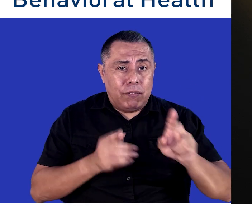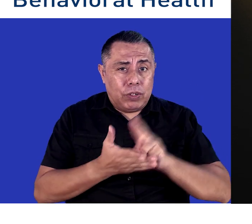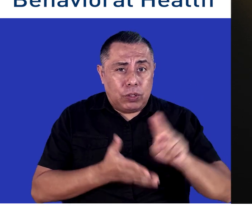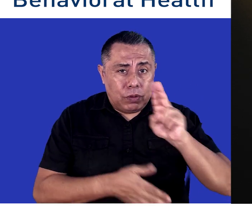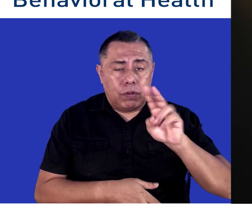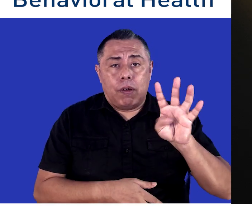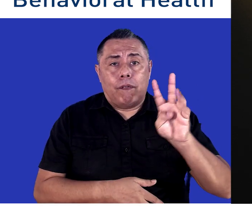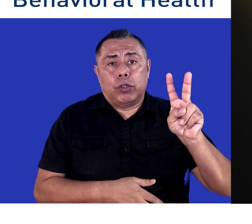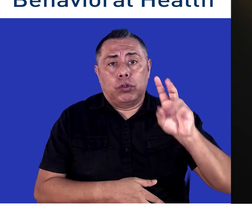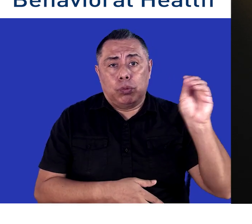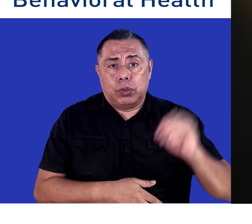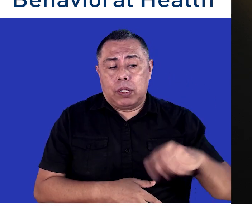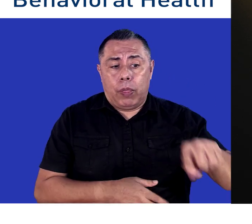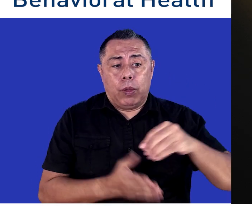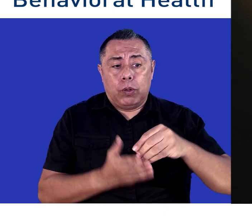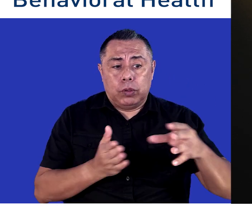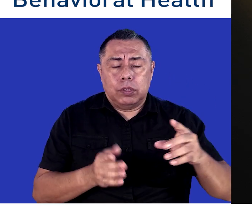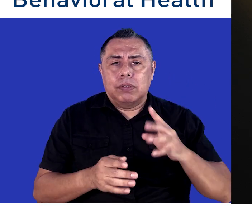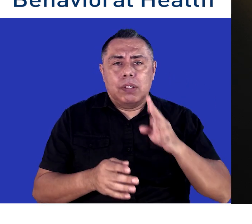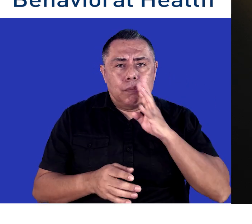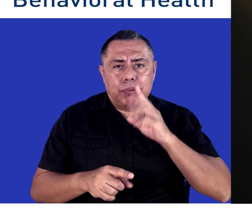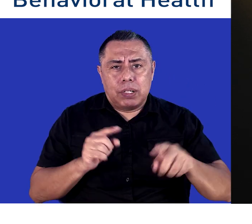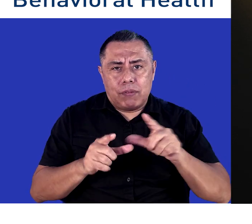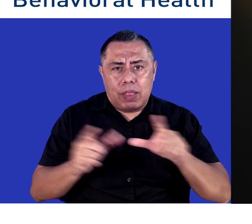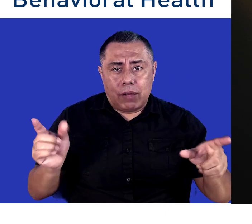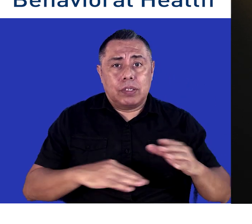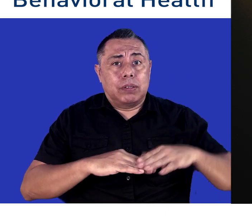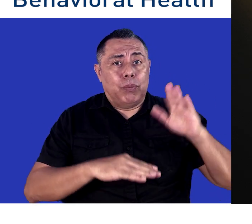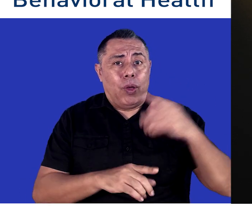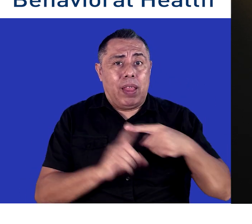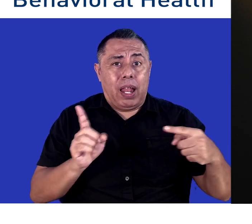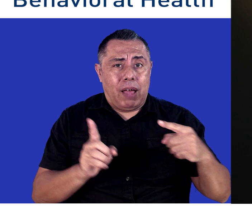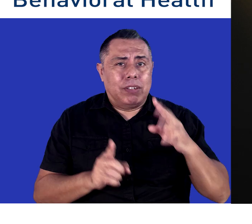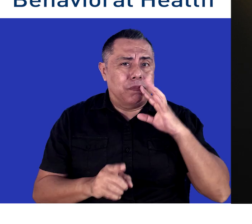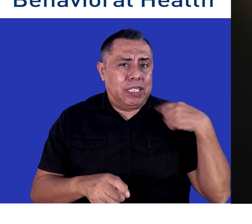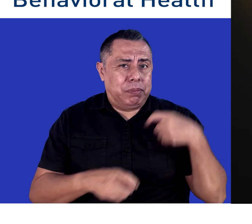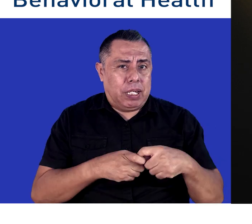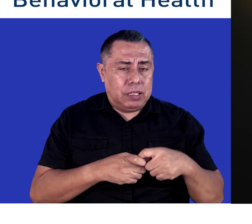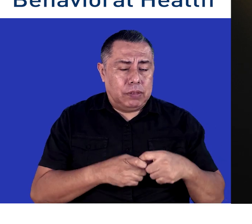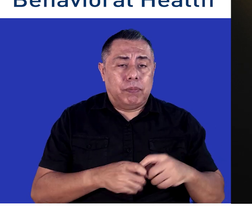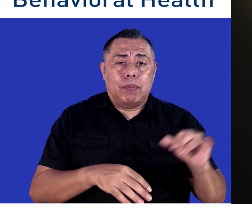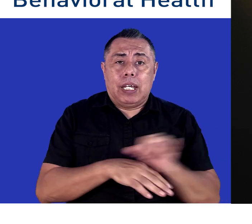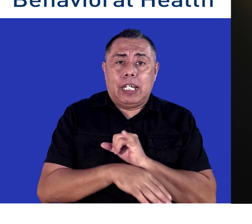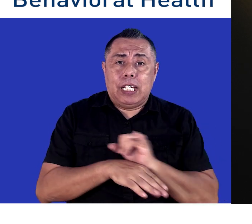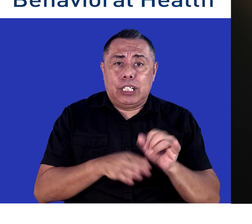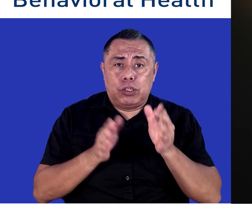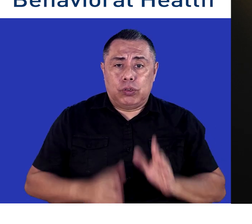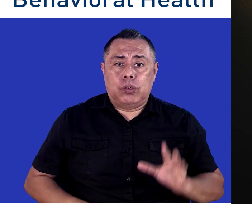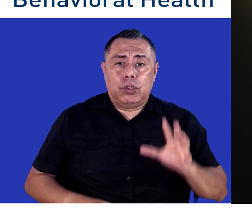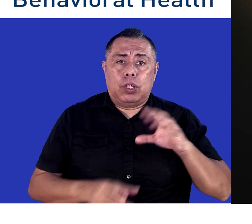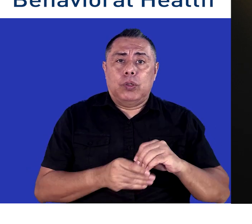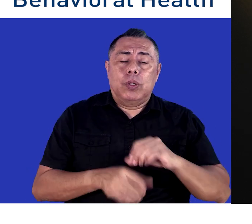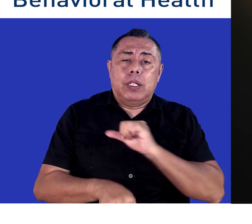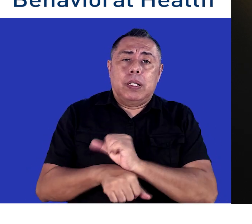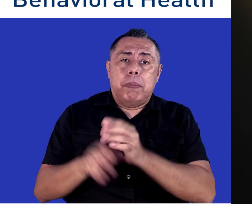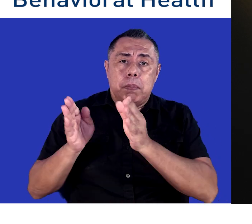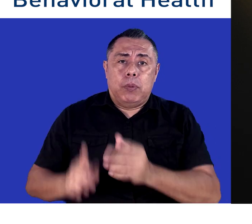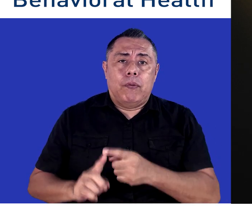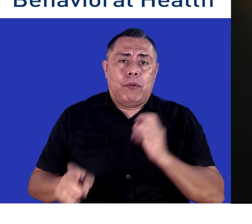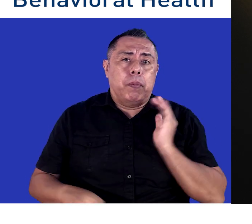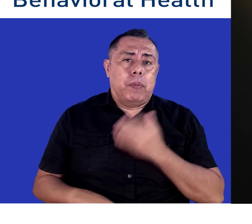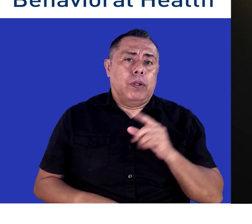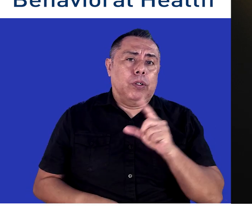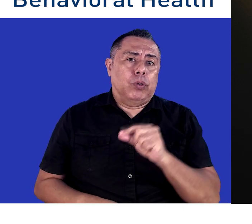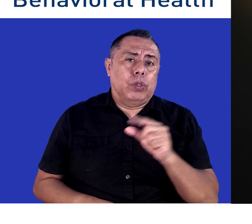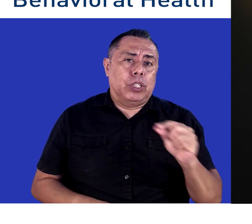different universities. 42% of the students were multilingual, with over 50% being Spanish speakers. Interns include employees from